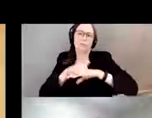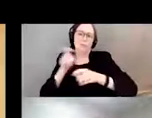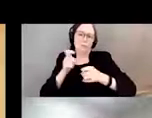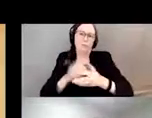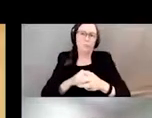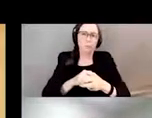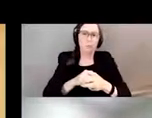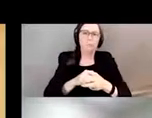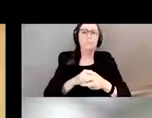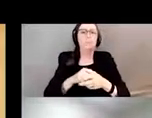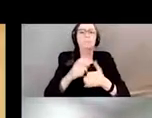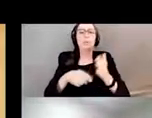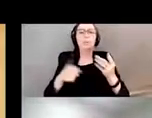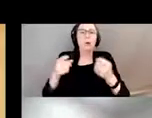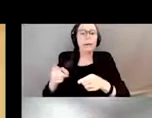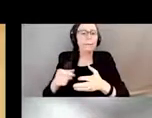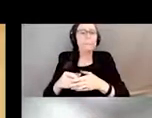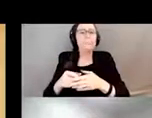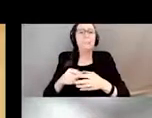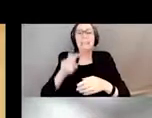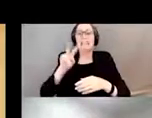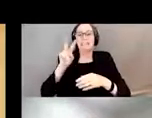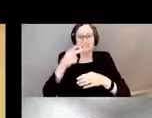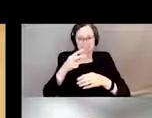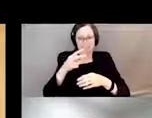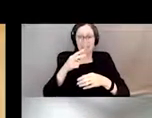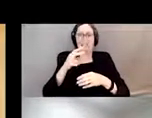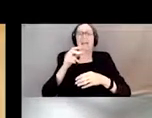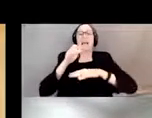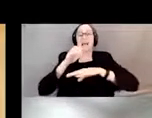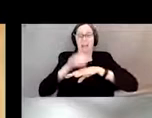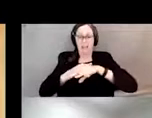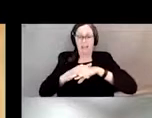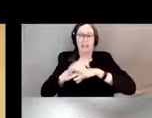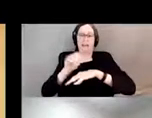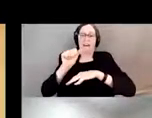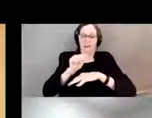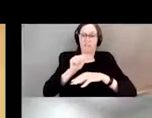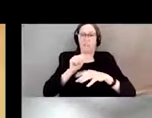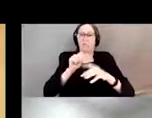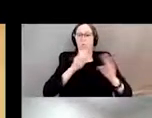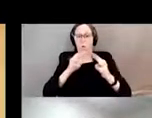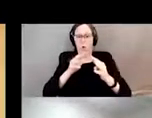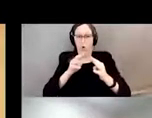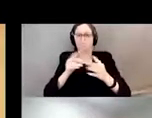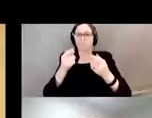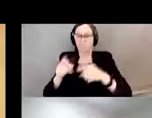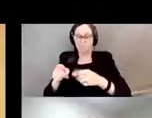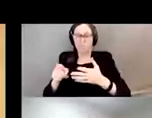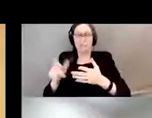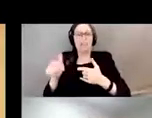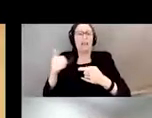Now, what ends up happening is the second Anglo-Afghan War is actually a success for the British. They have a secure